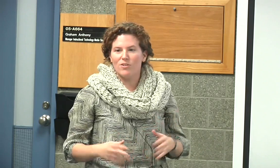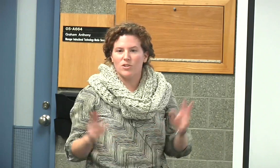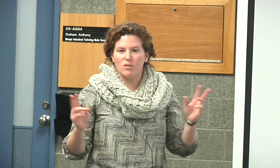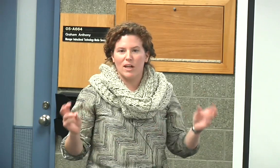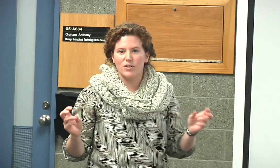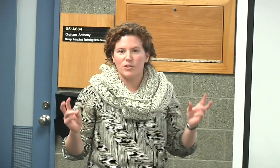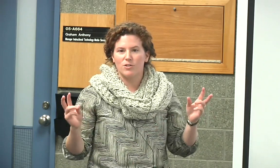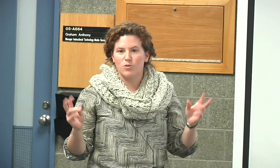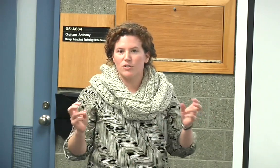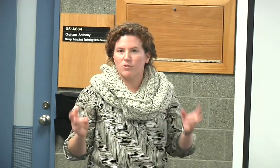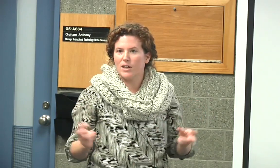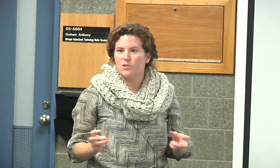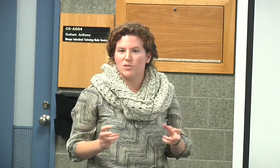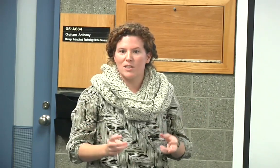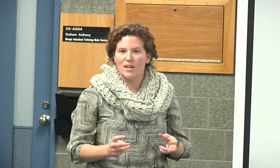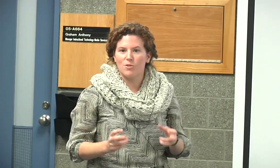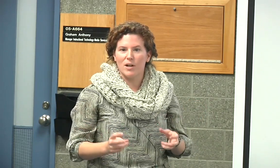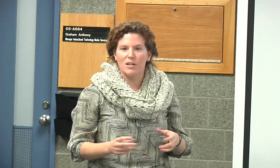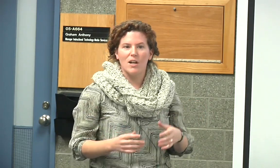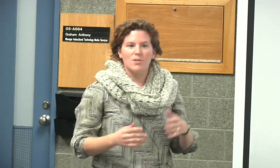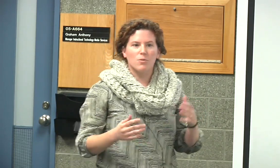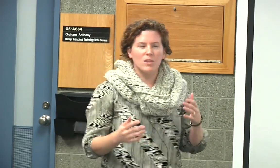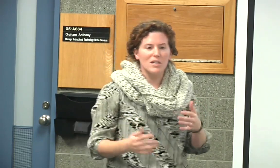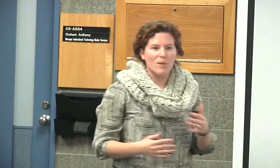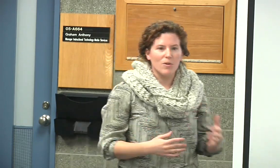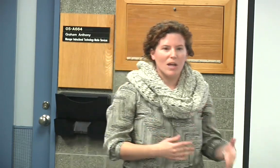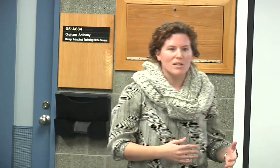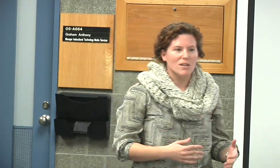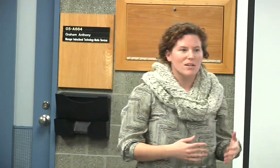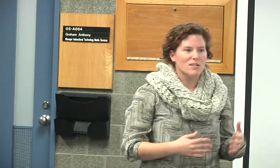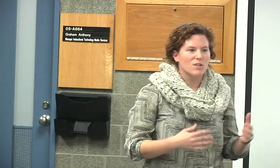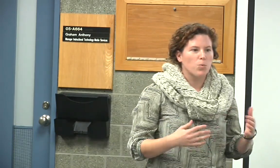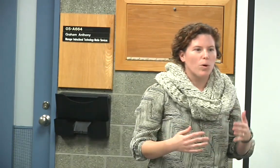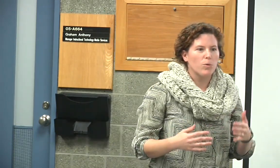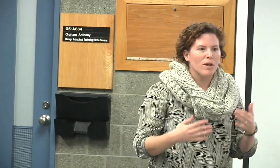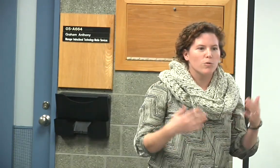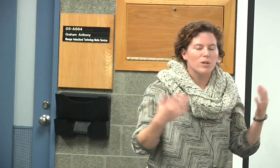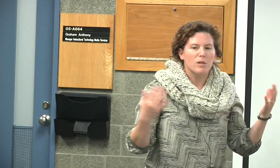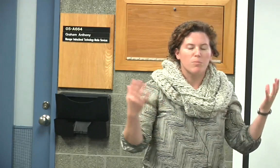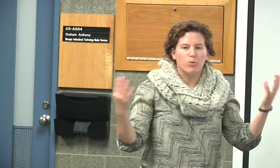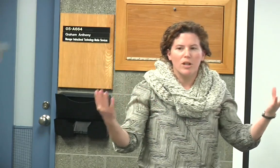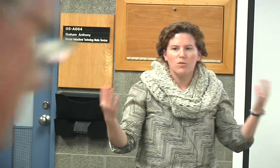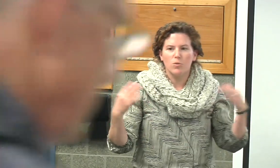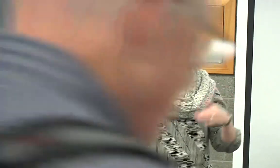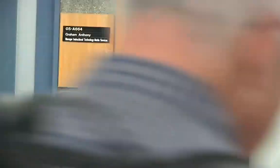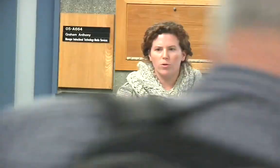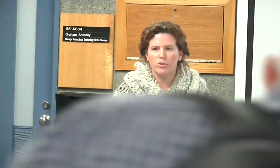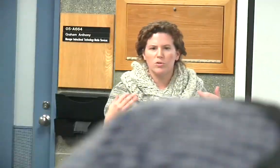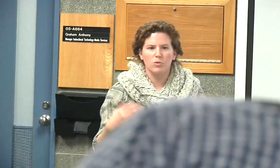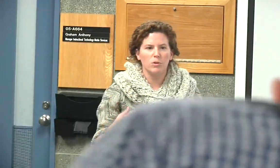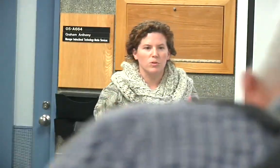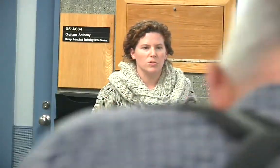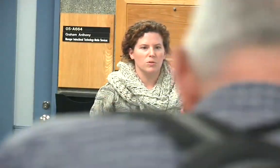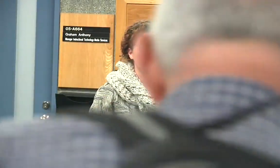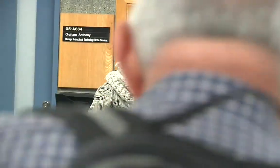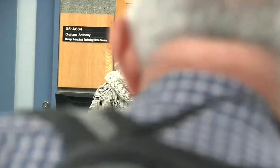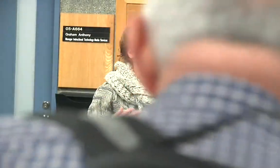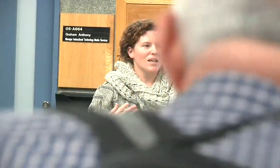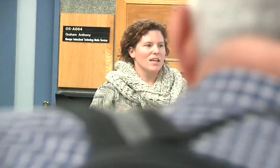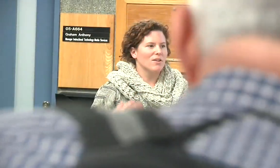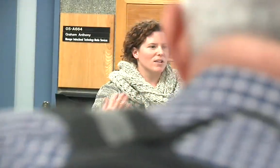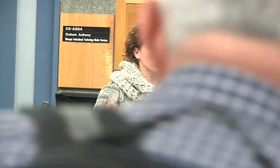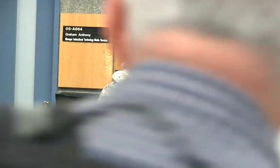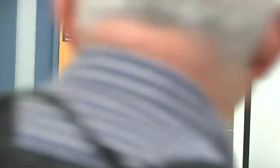real challenge in a lecture, traditional lecture setting, right? So think about case studies as one way to really bring the world to your